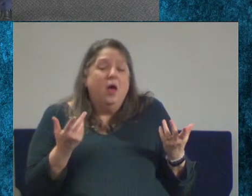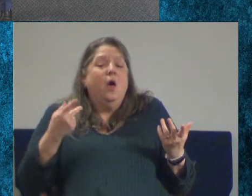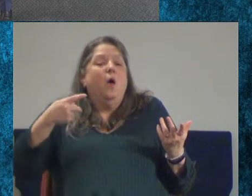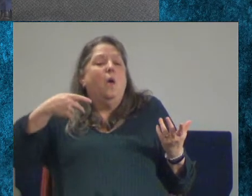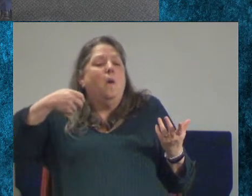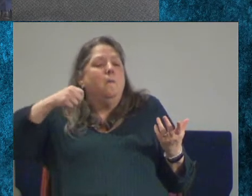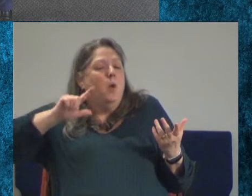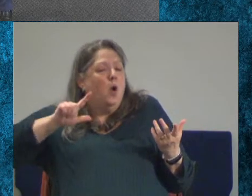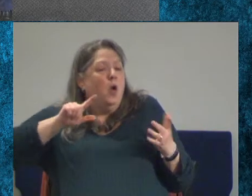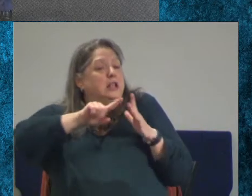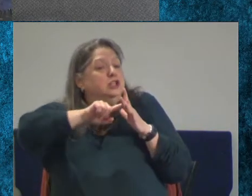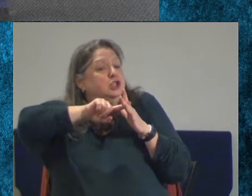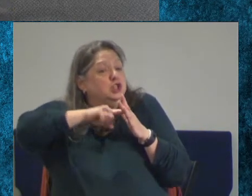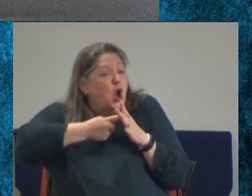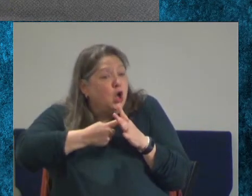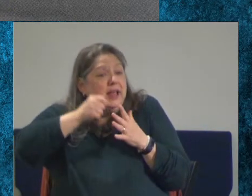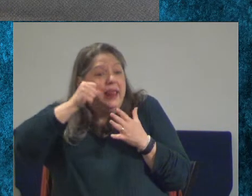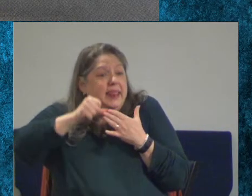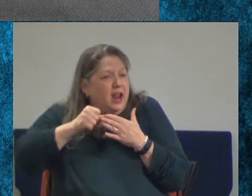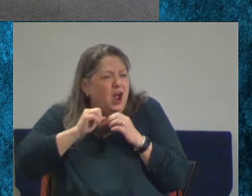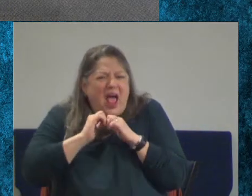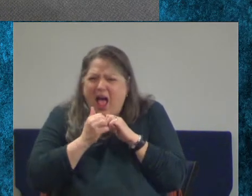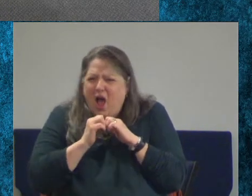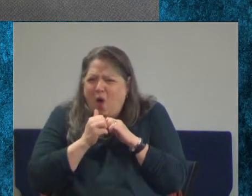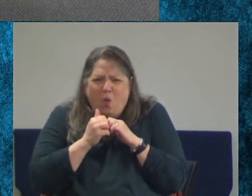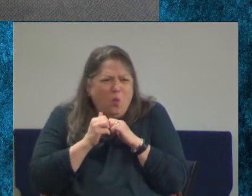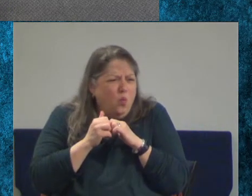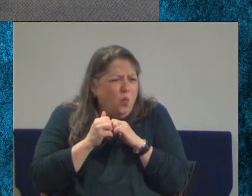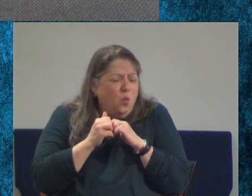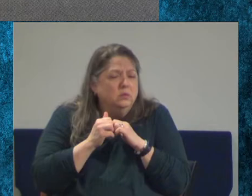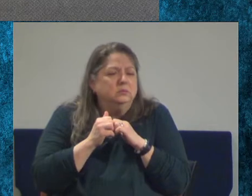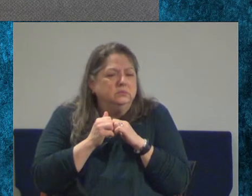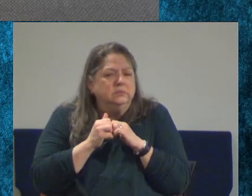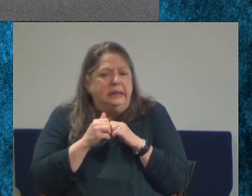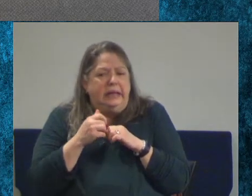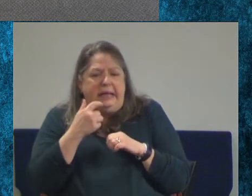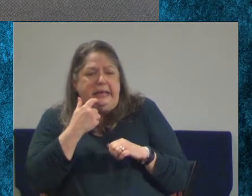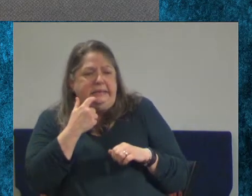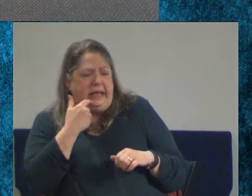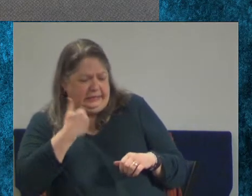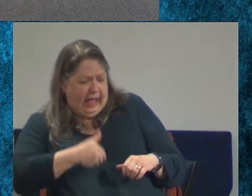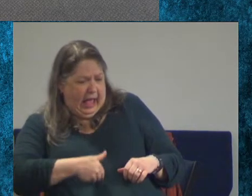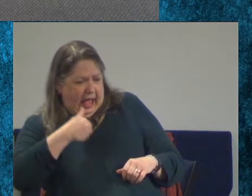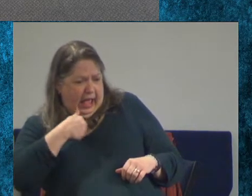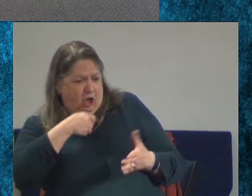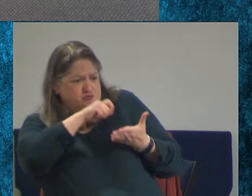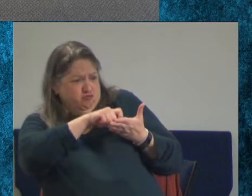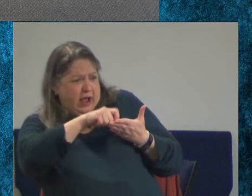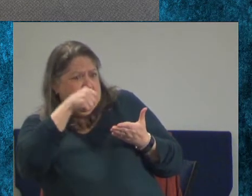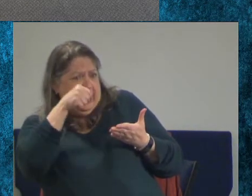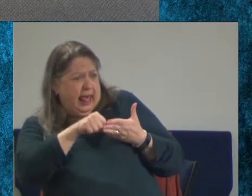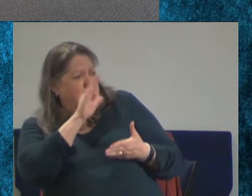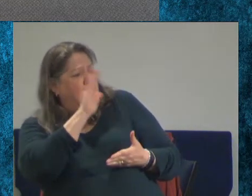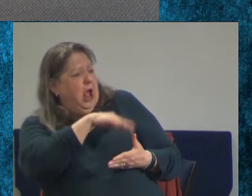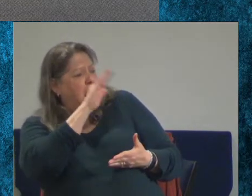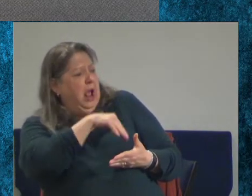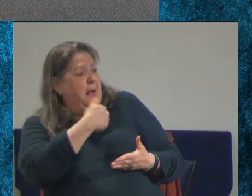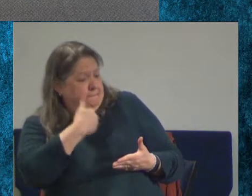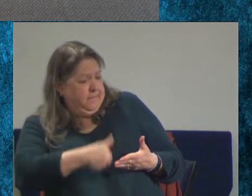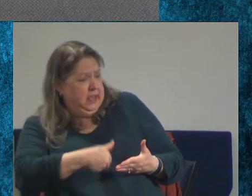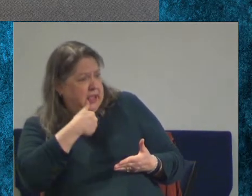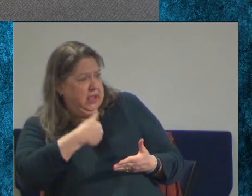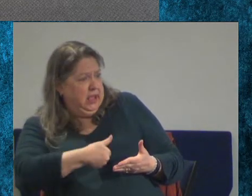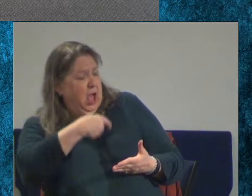his letter by identifying himself as a prisoner of Jesus Christ. That's a wise start for